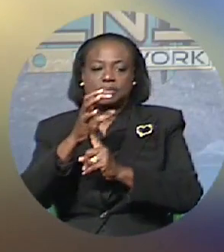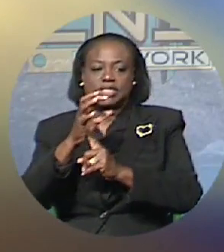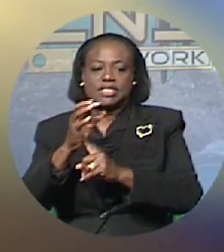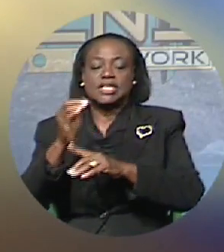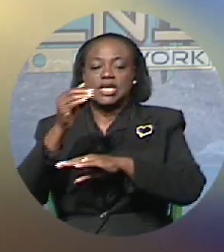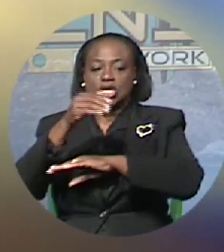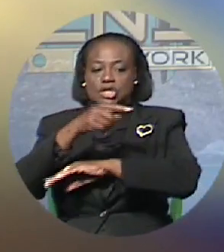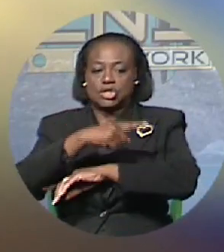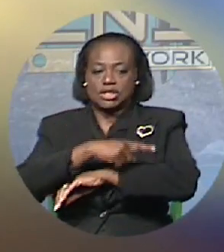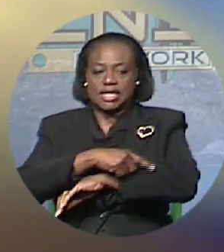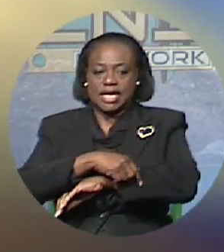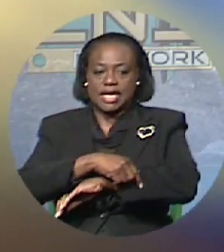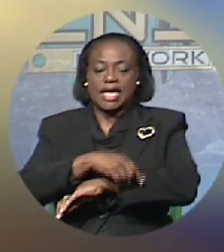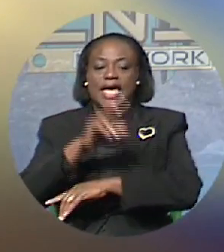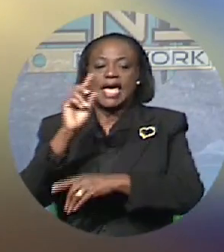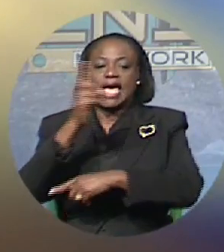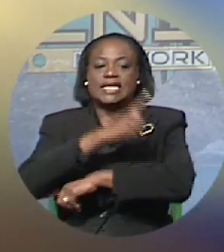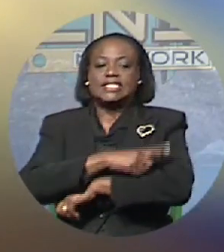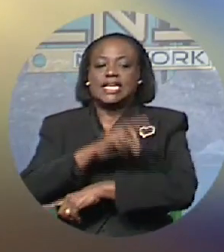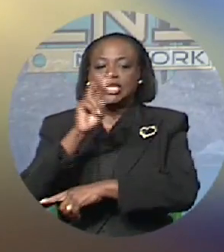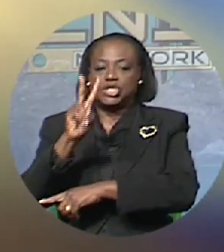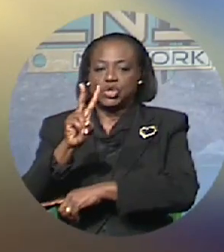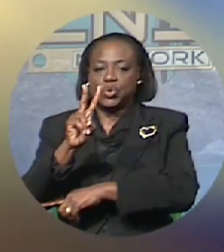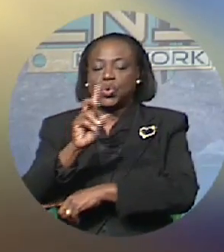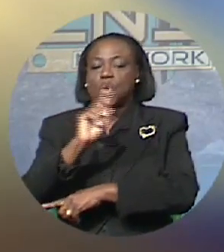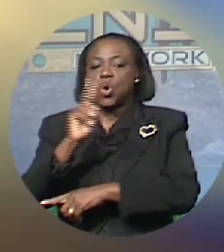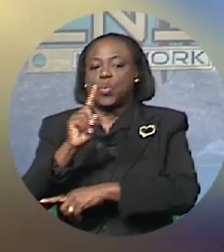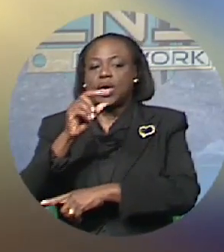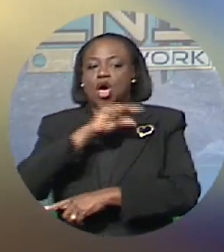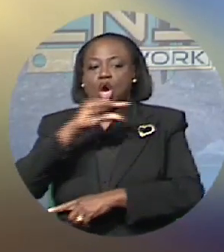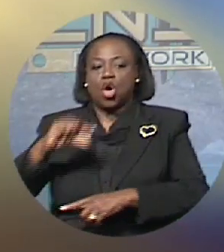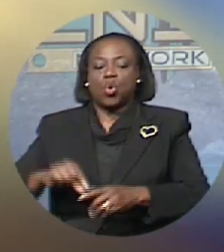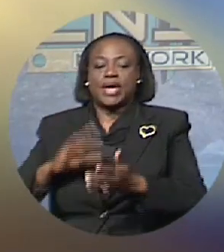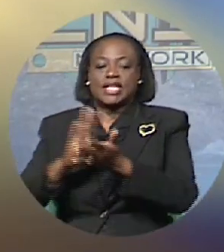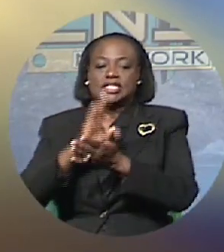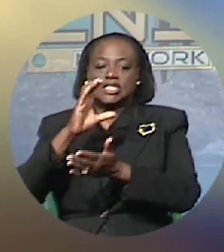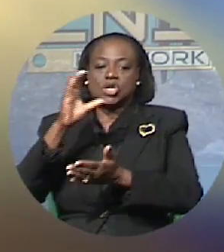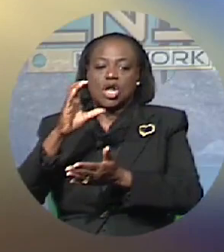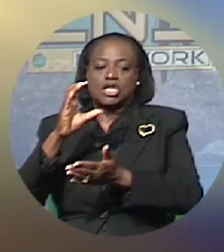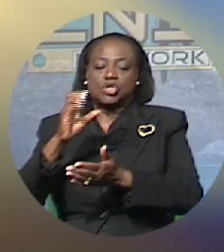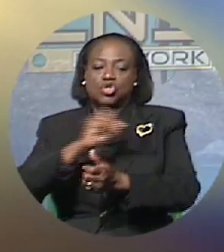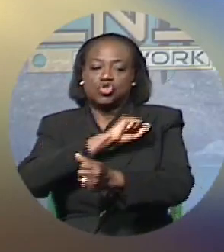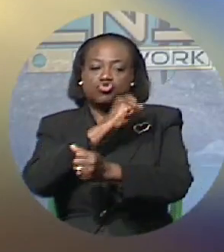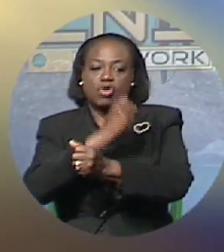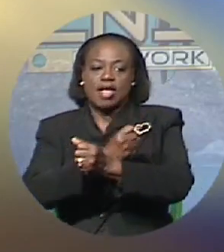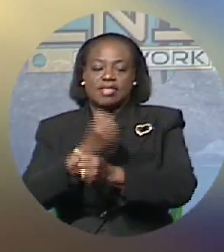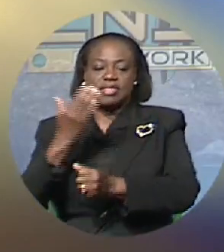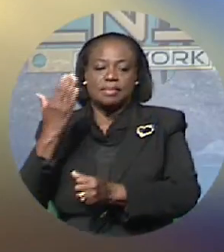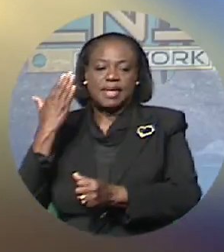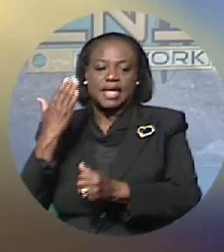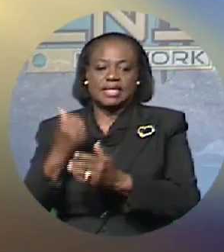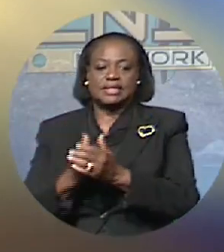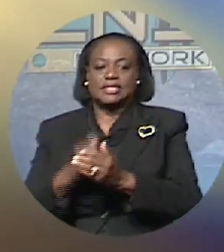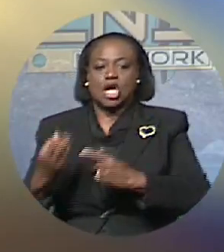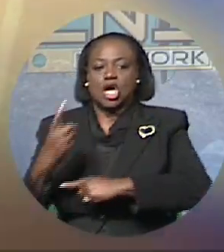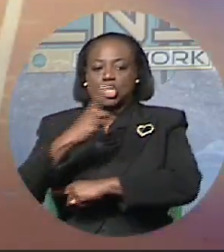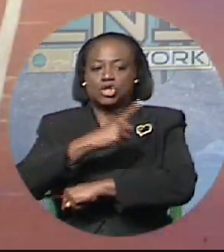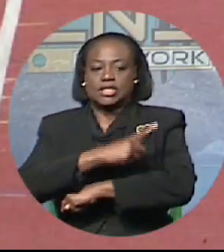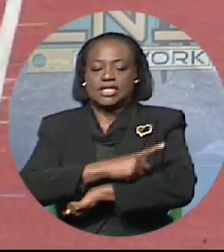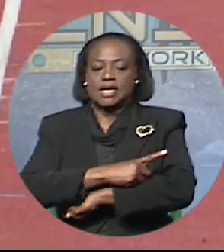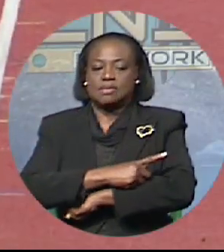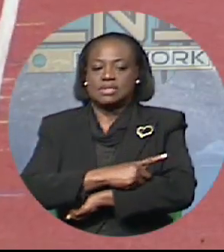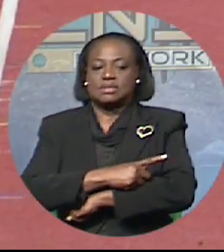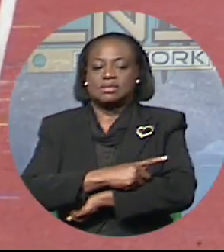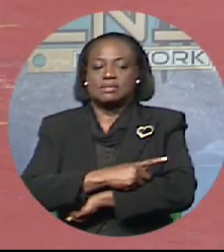day two is where QC has shown strength in the past in an effort to bring down the Comet Storm on the Big Red Machine. Today was